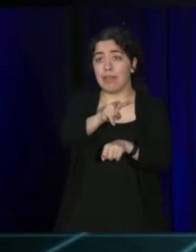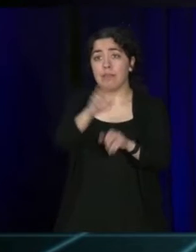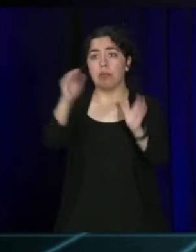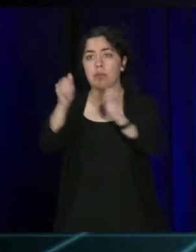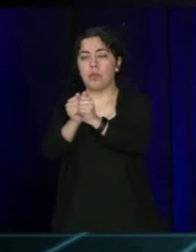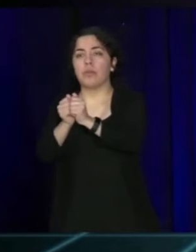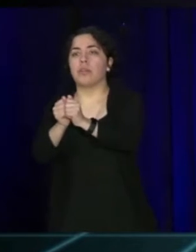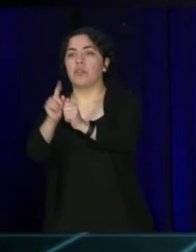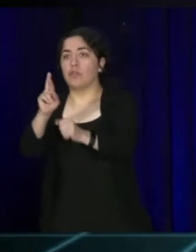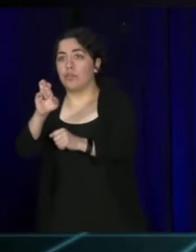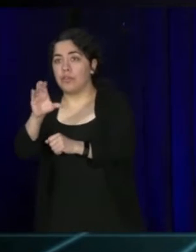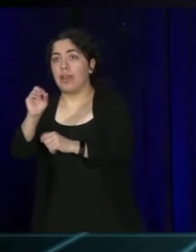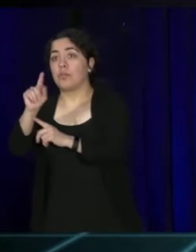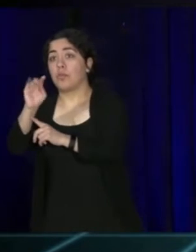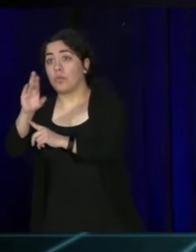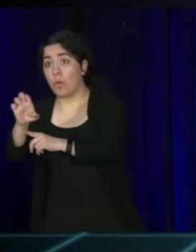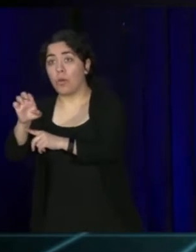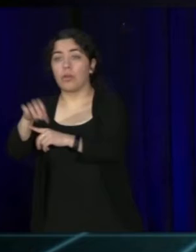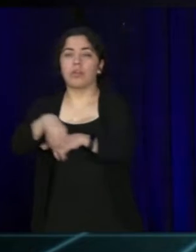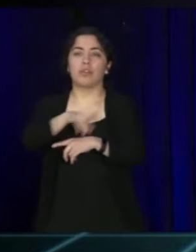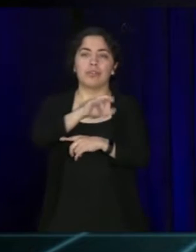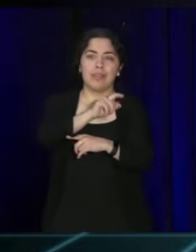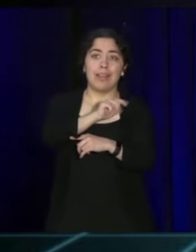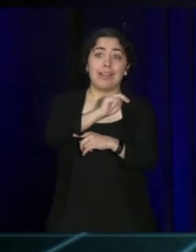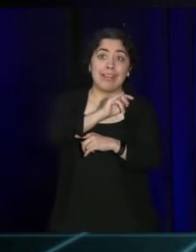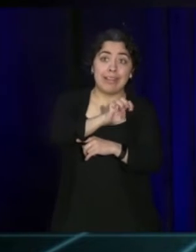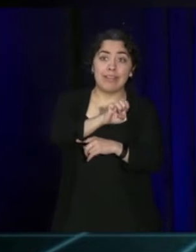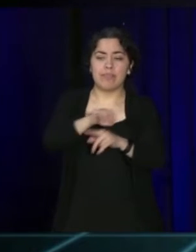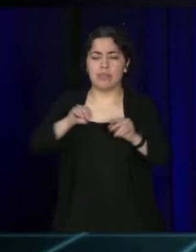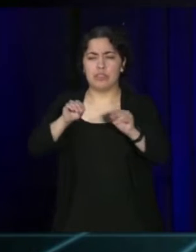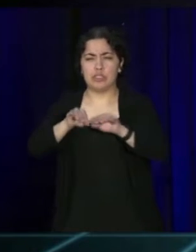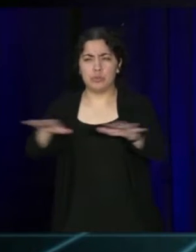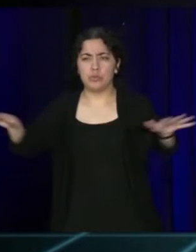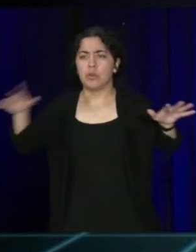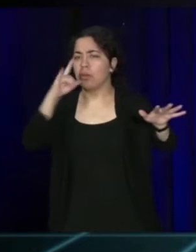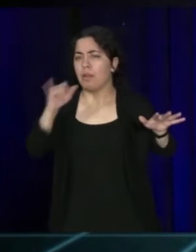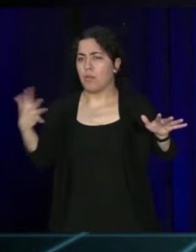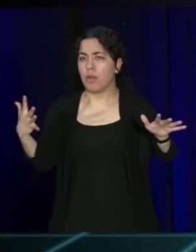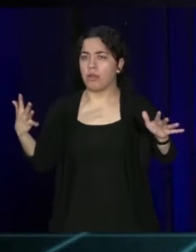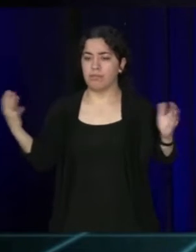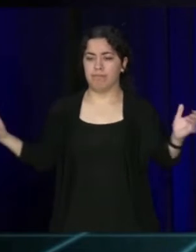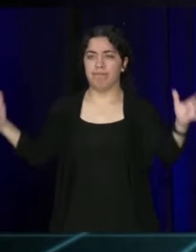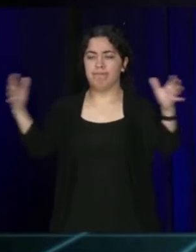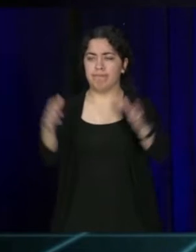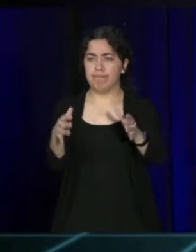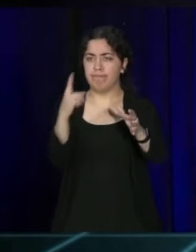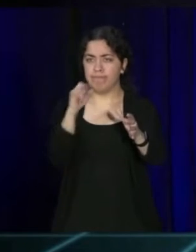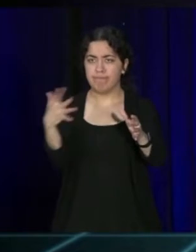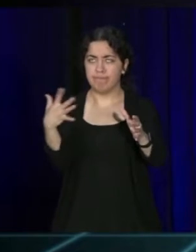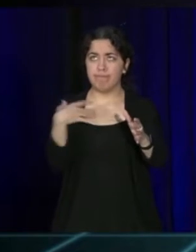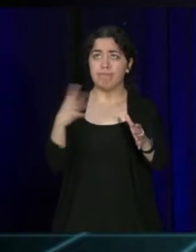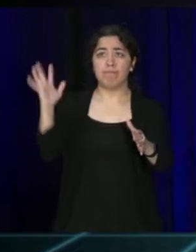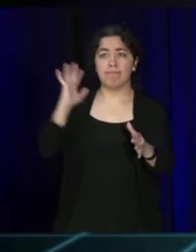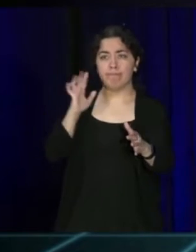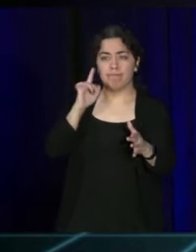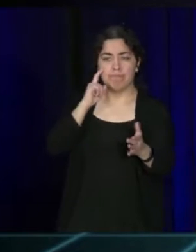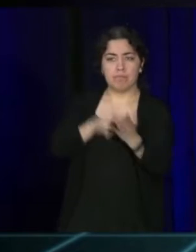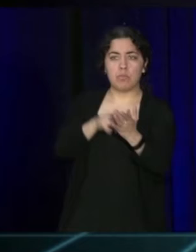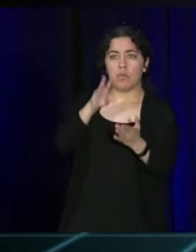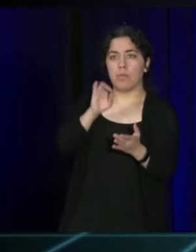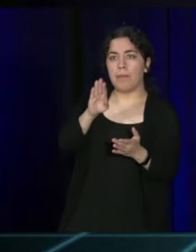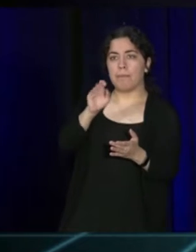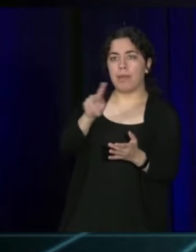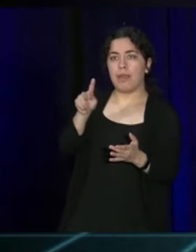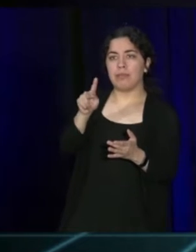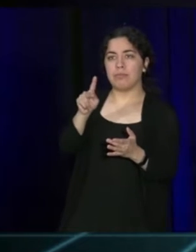project or React Native, like what's that distribution of what it looks like? So I came up through the Webpack days, and they had like this tree map where